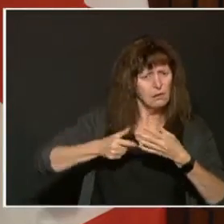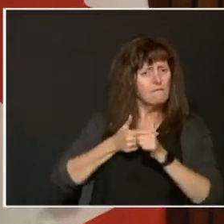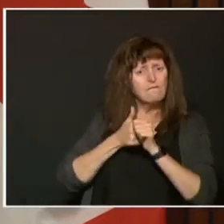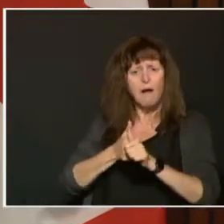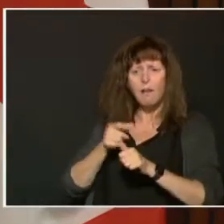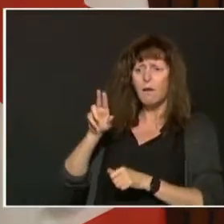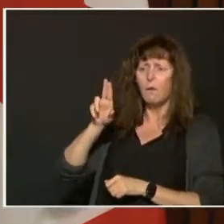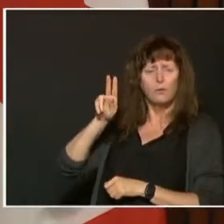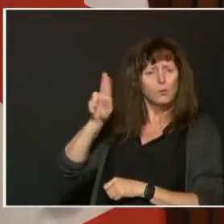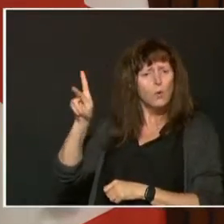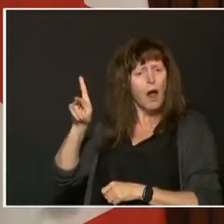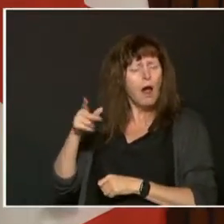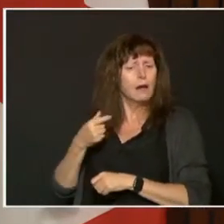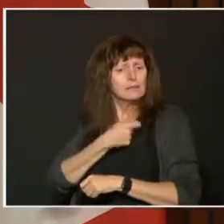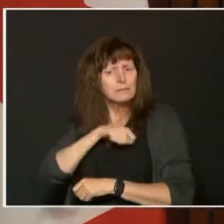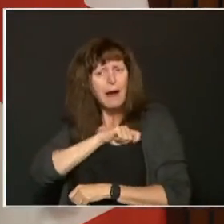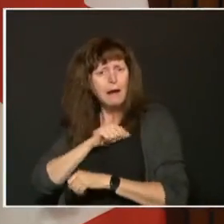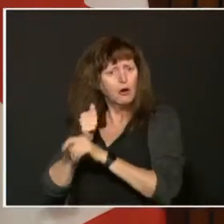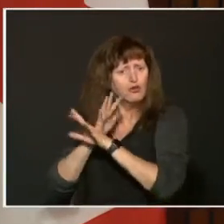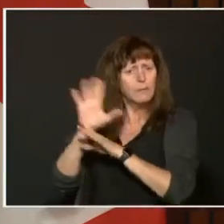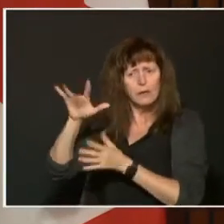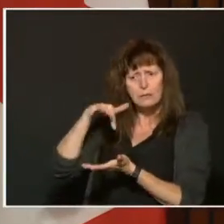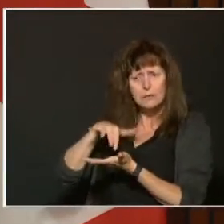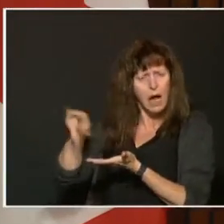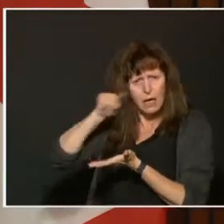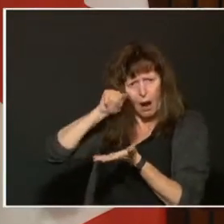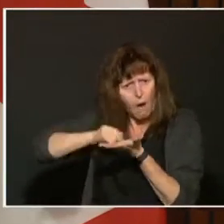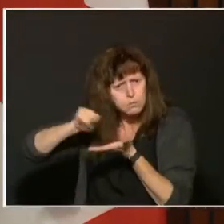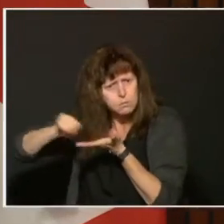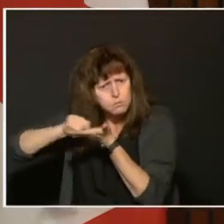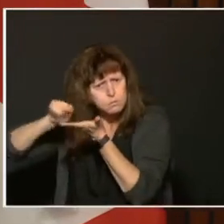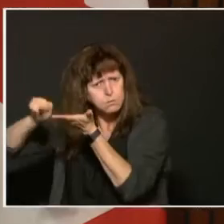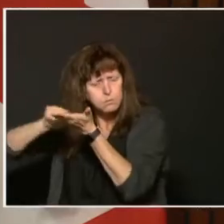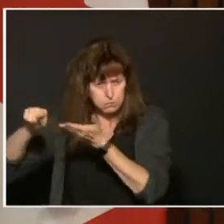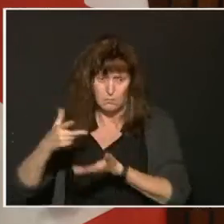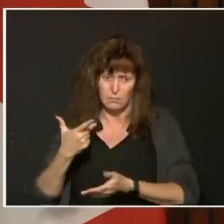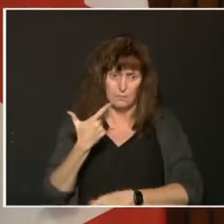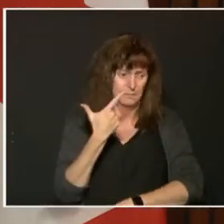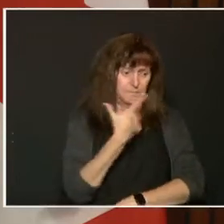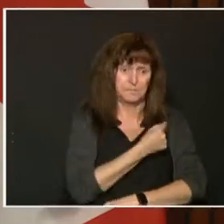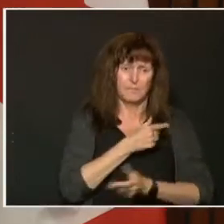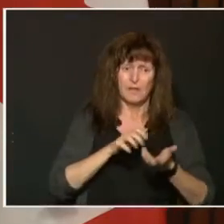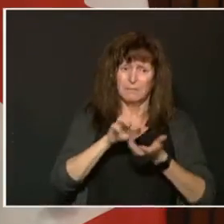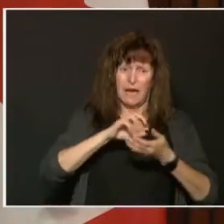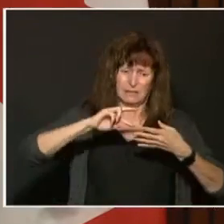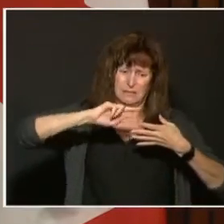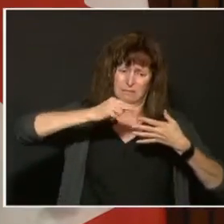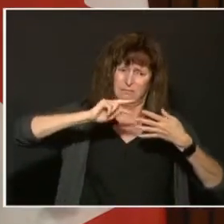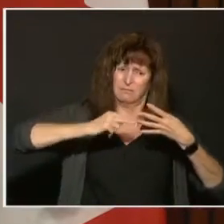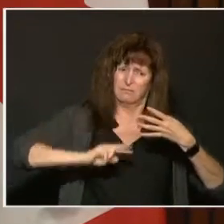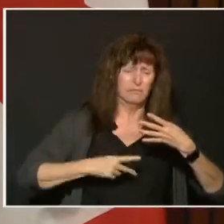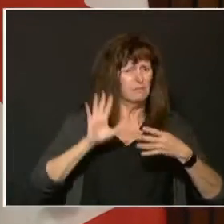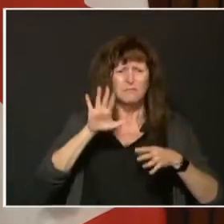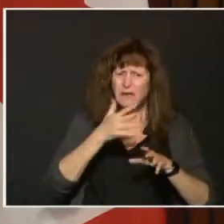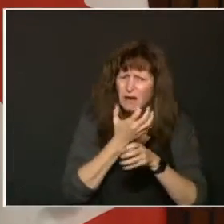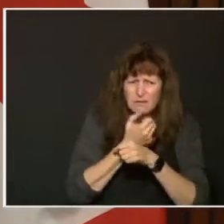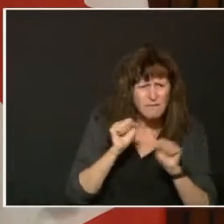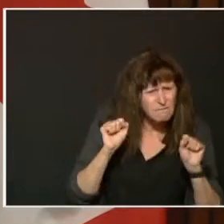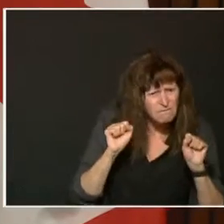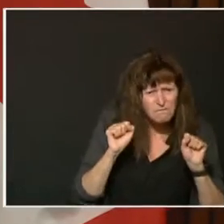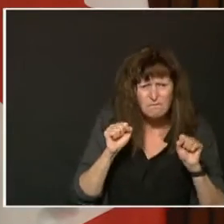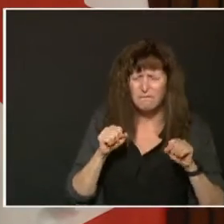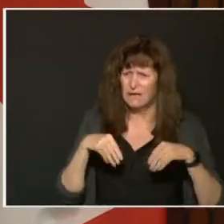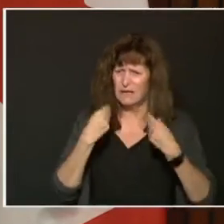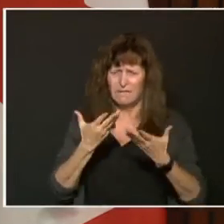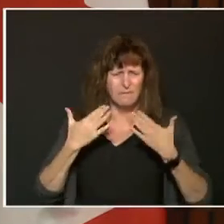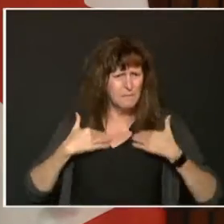have found that mixing these vaccines is very safe and produces a strong, effective immune response.